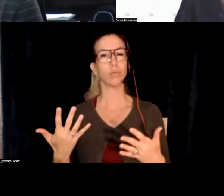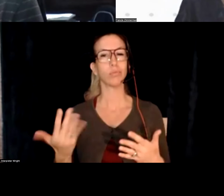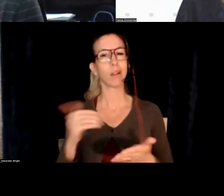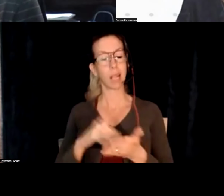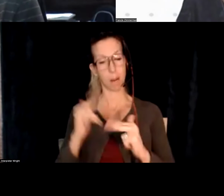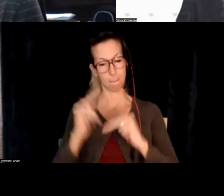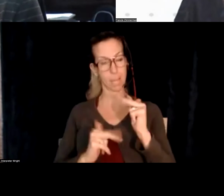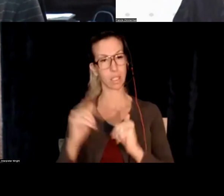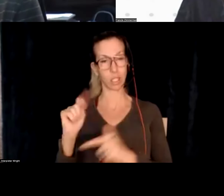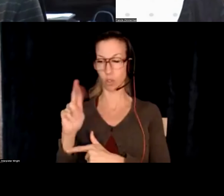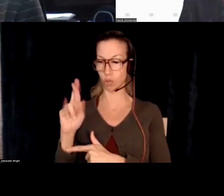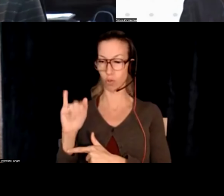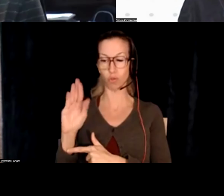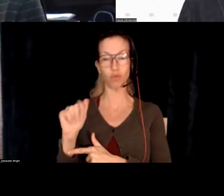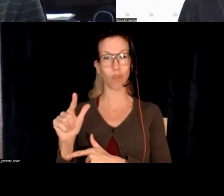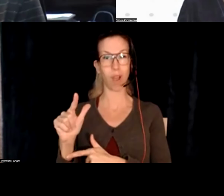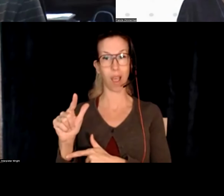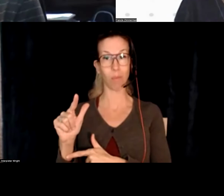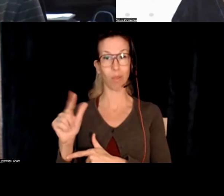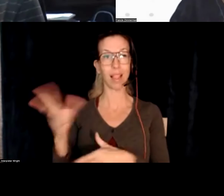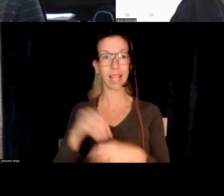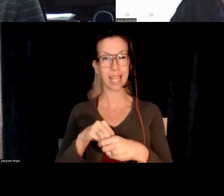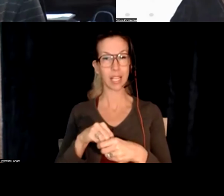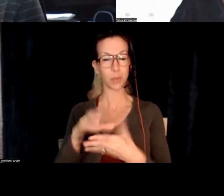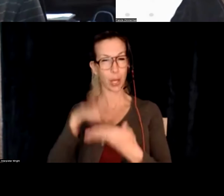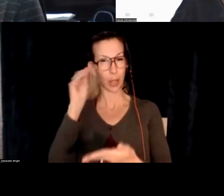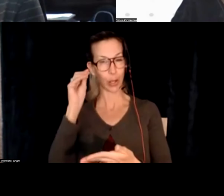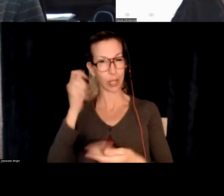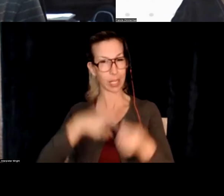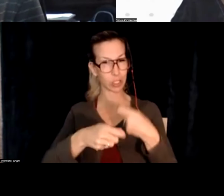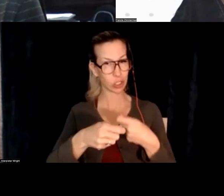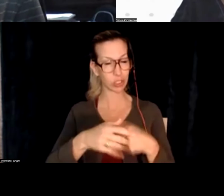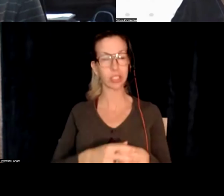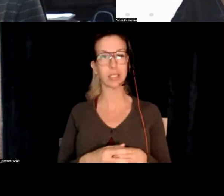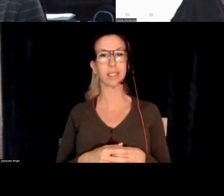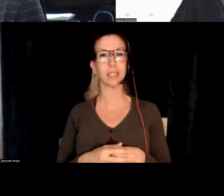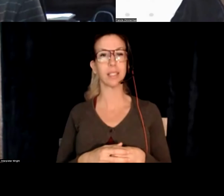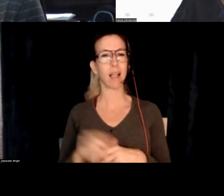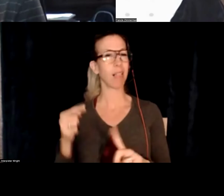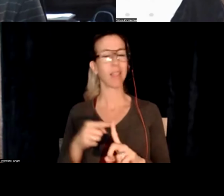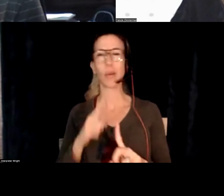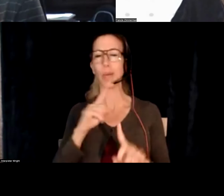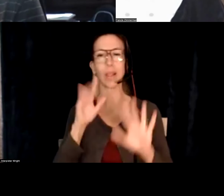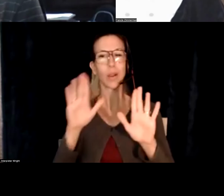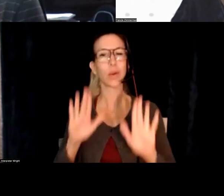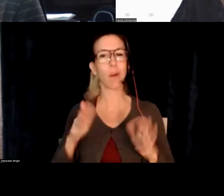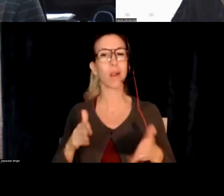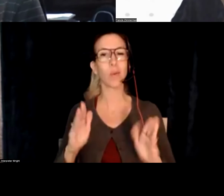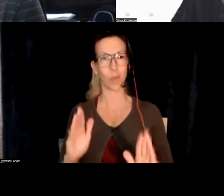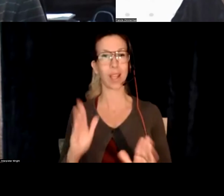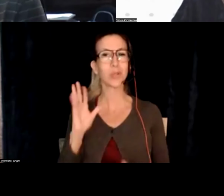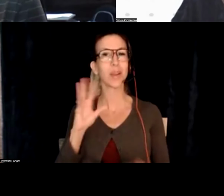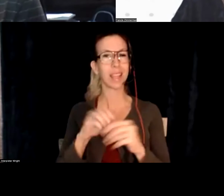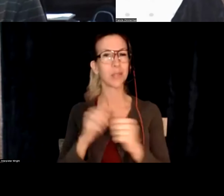engagement learning exchanges, this could be a great way to engage with your tribal